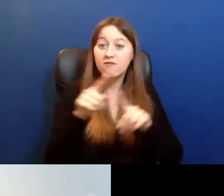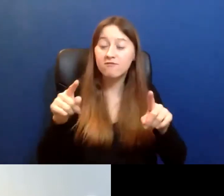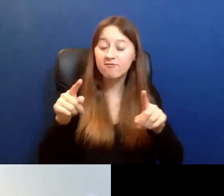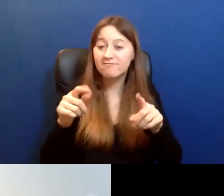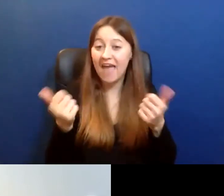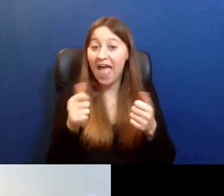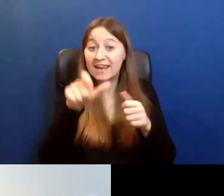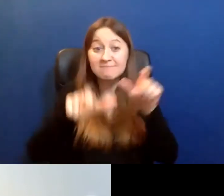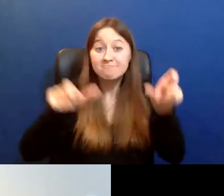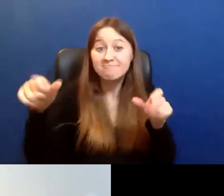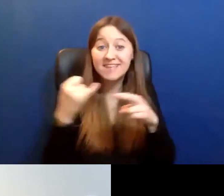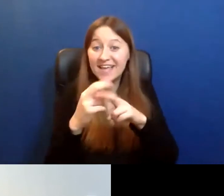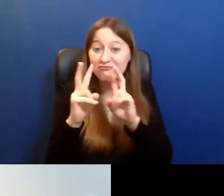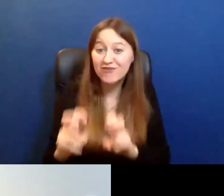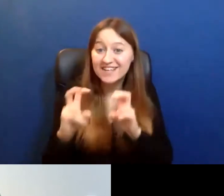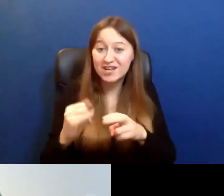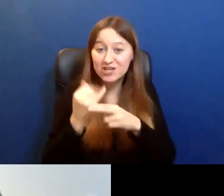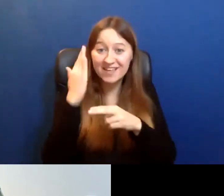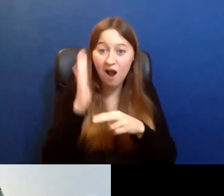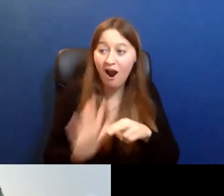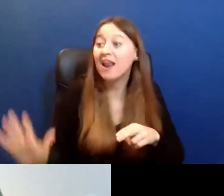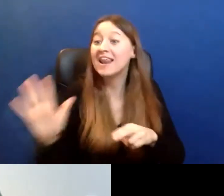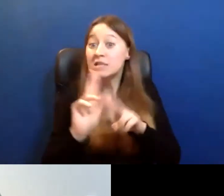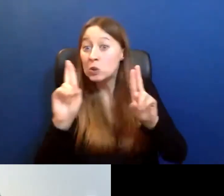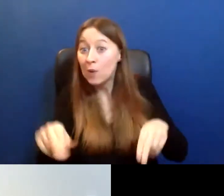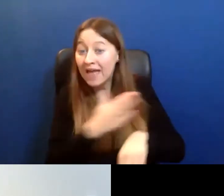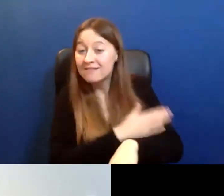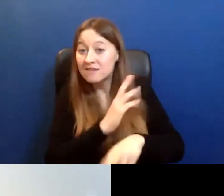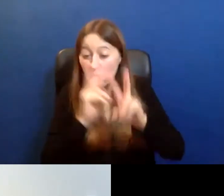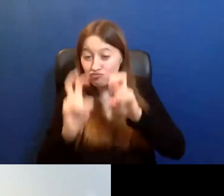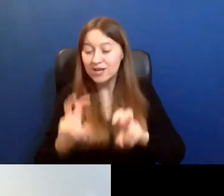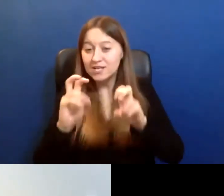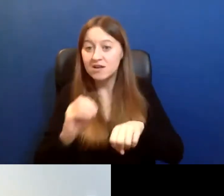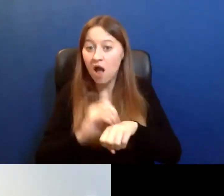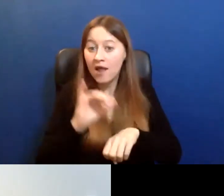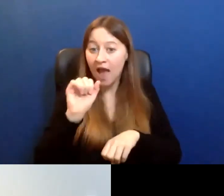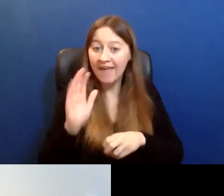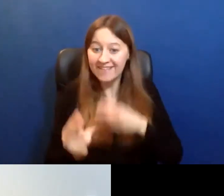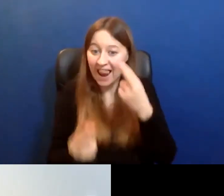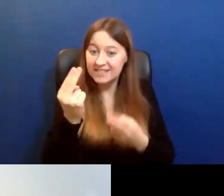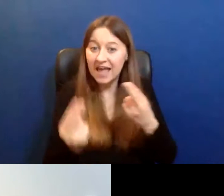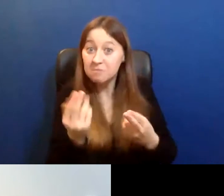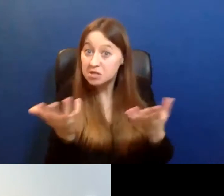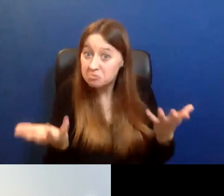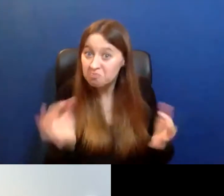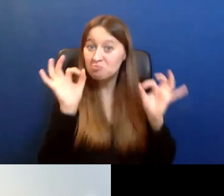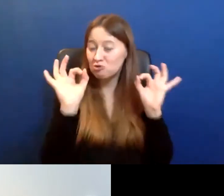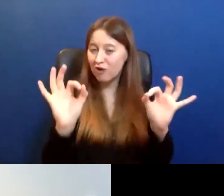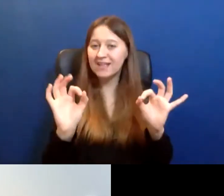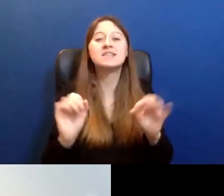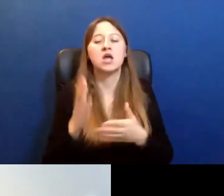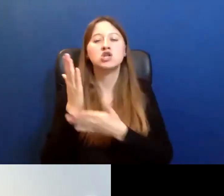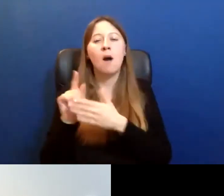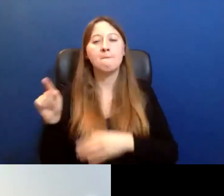Ireland could do something with ISL assessments, it would be great. Even some of the new ones coming out in BSL for the post-primary level,